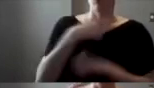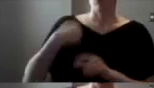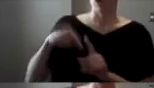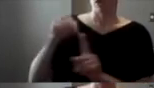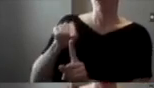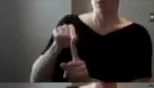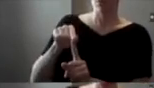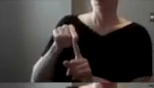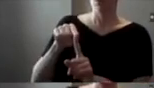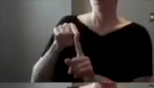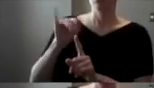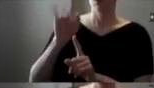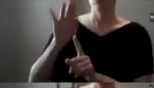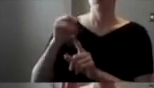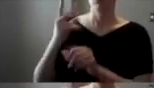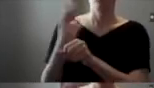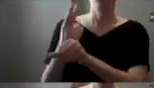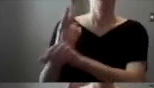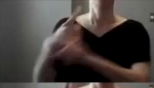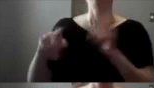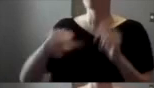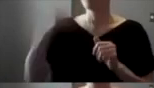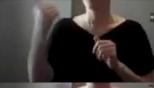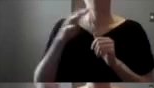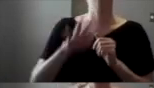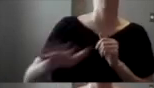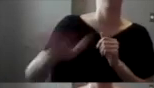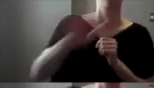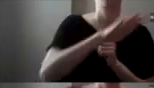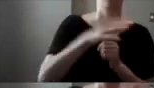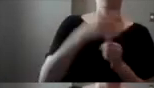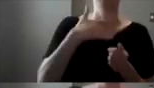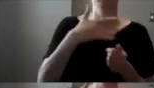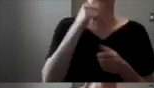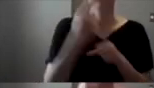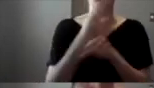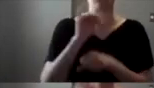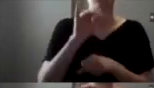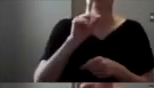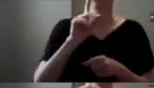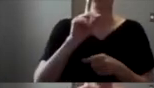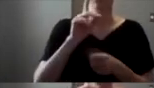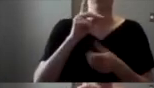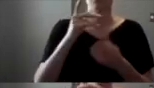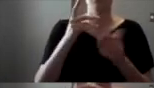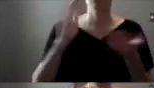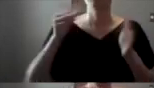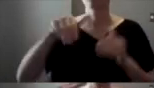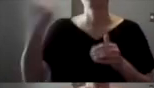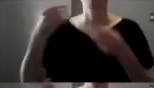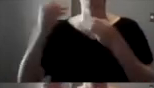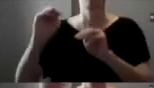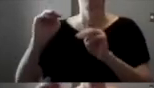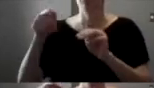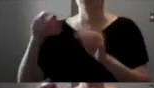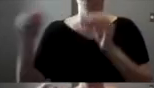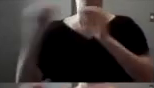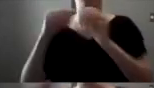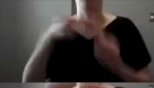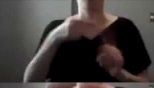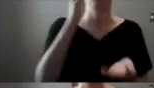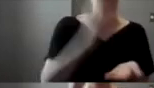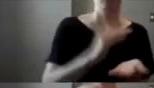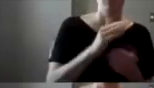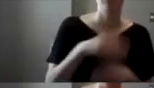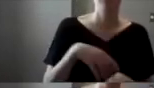is generally much lower, than other methods. And in fact, when you look at in many countries, especially when you look at